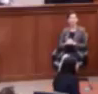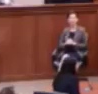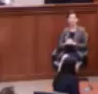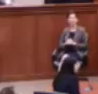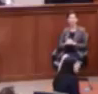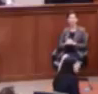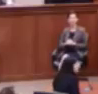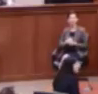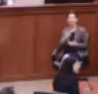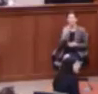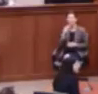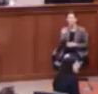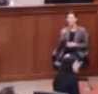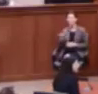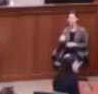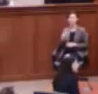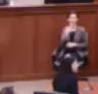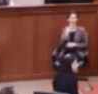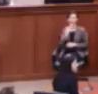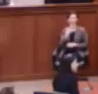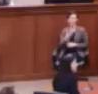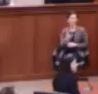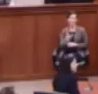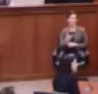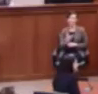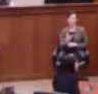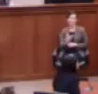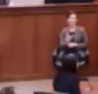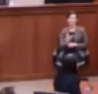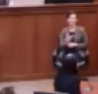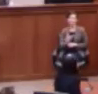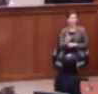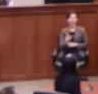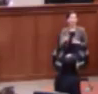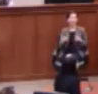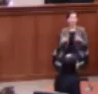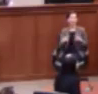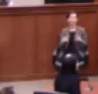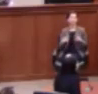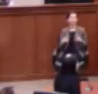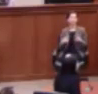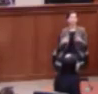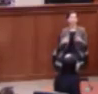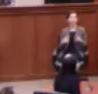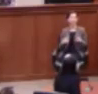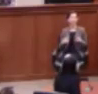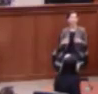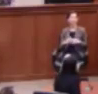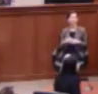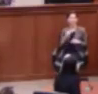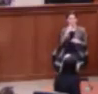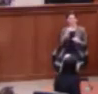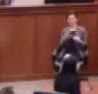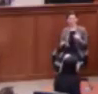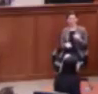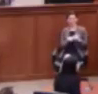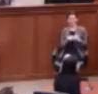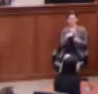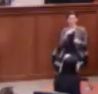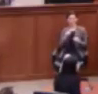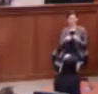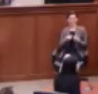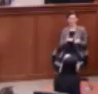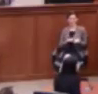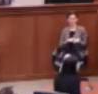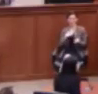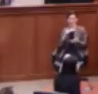All right, thank you, Gary. On the next slide, you will see a chart that kind of... And additionally, I would